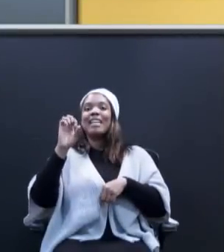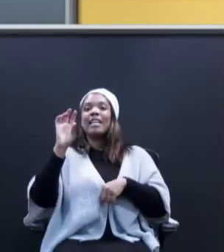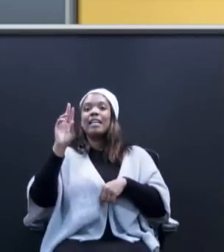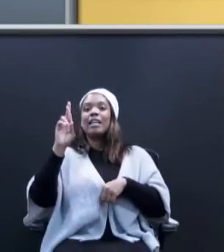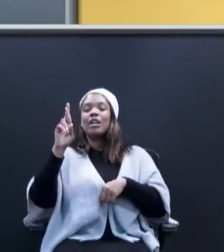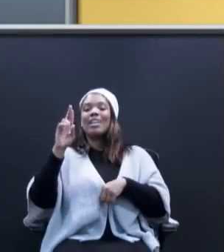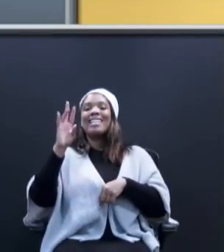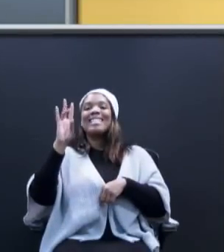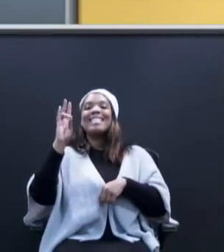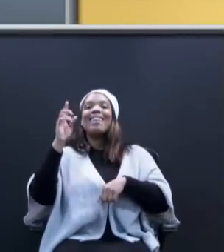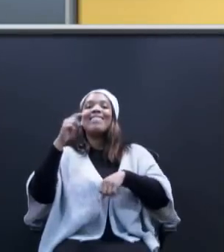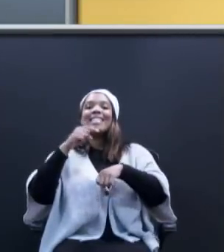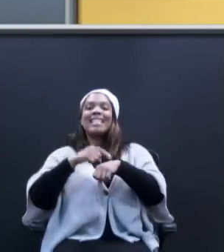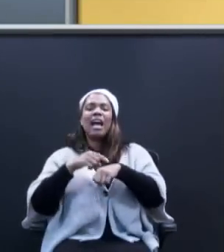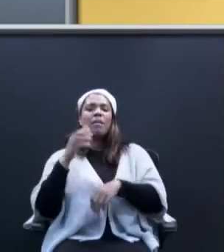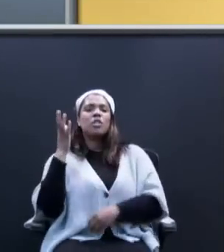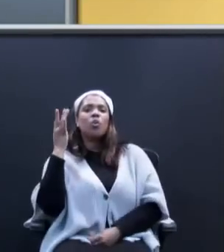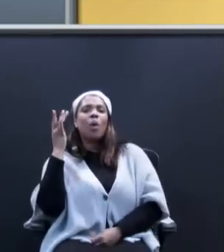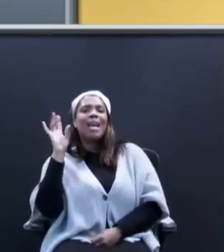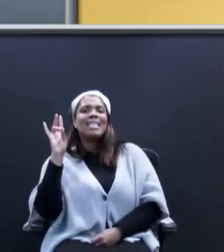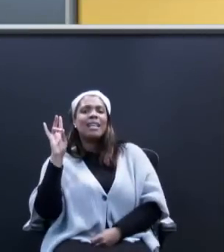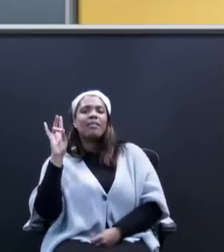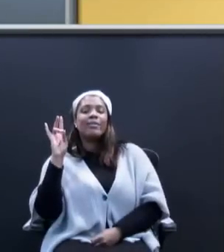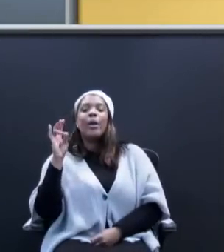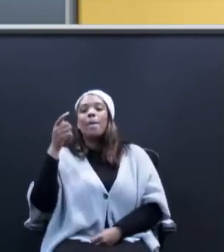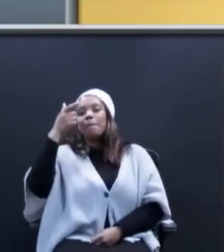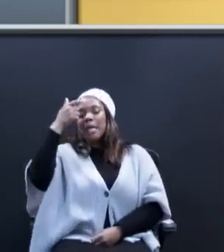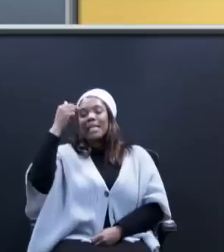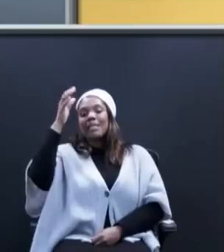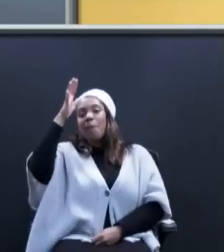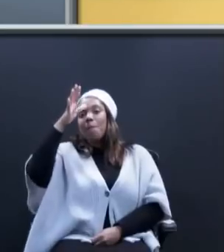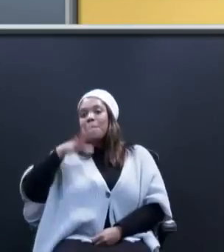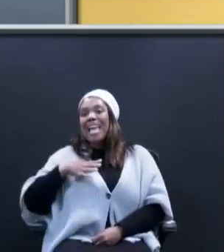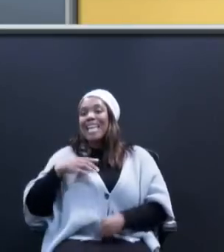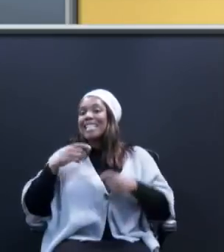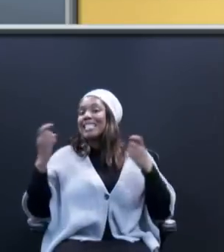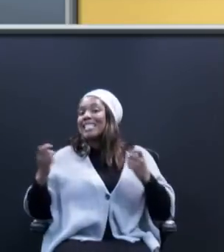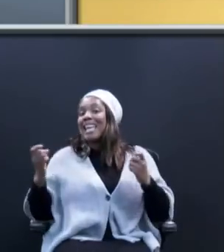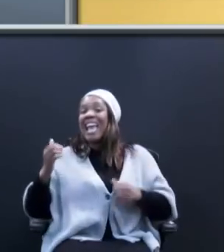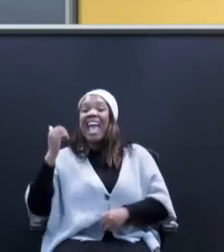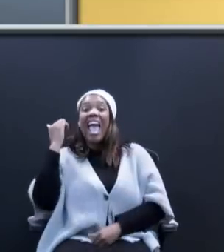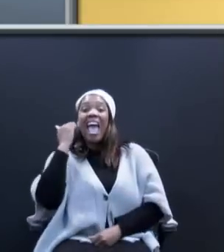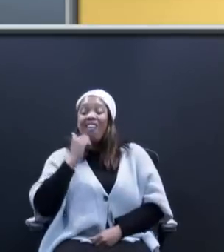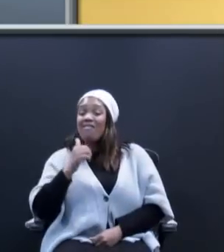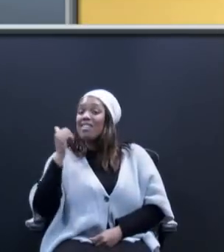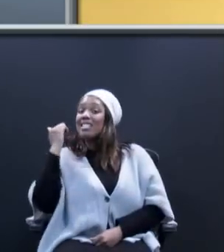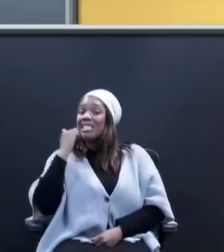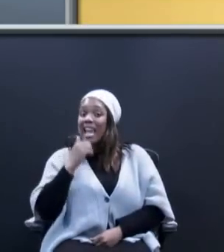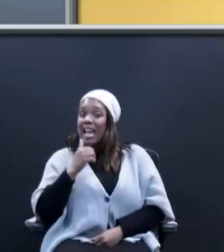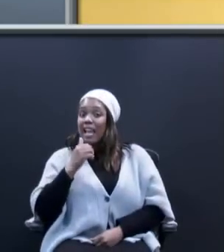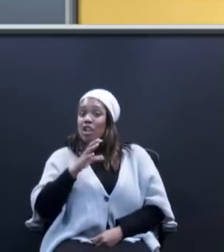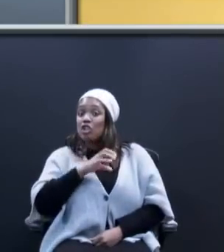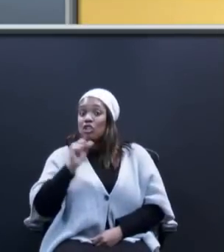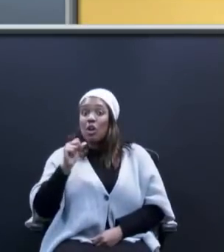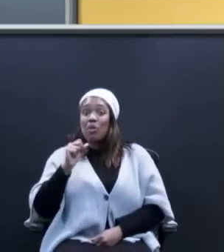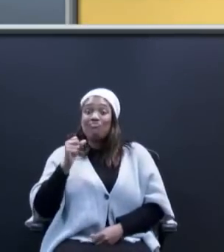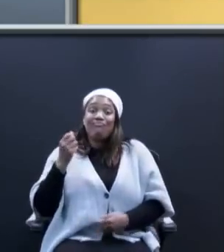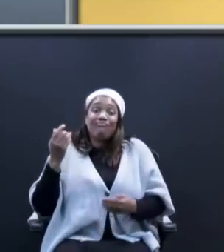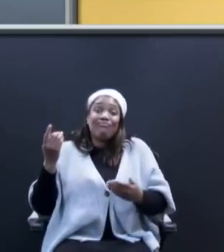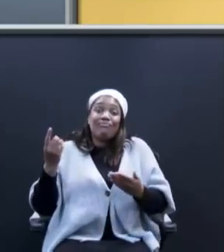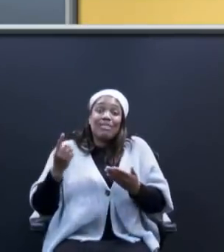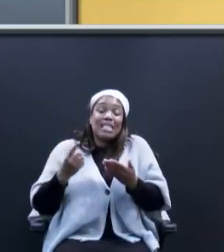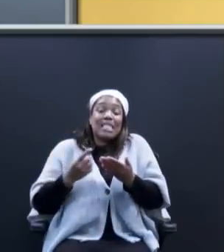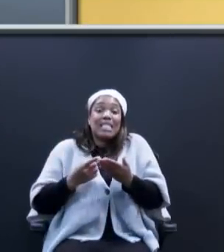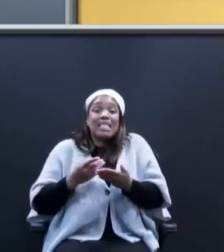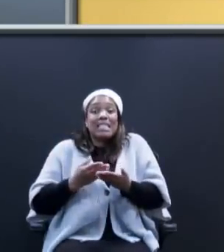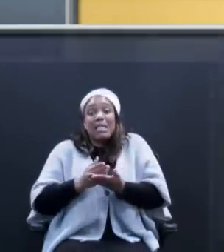day that God gave him 7 days. So that means that somebody had to come under the blood every day. Break it before the veil seven